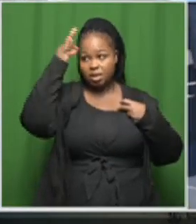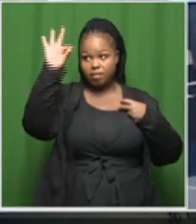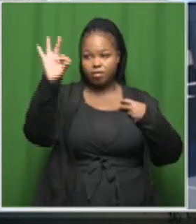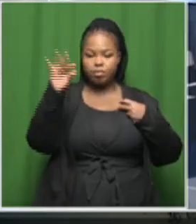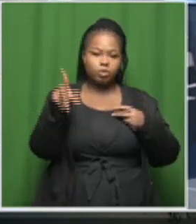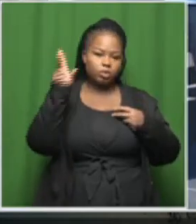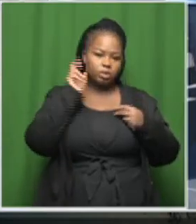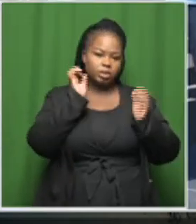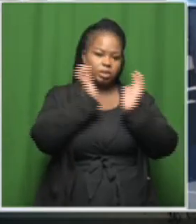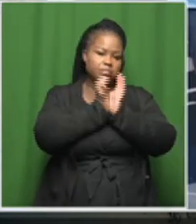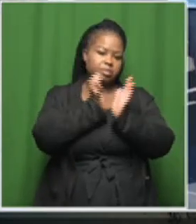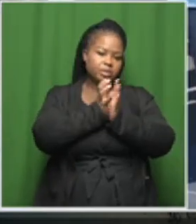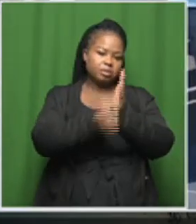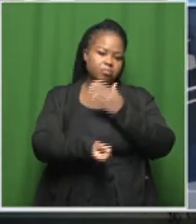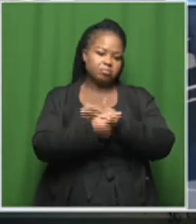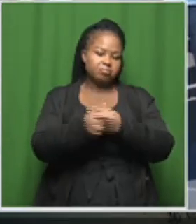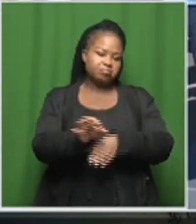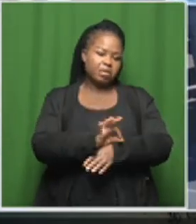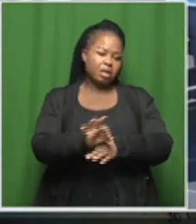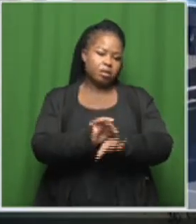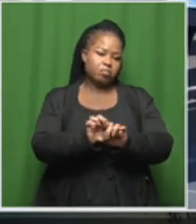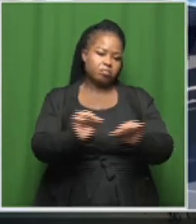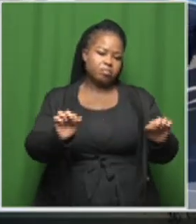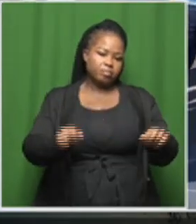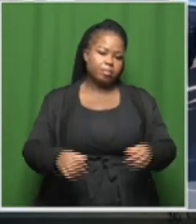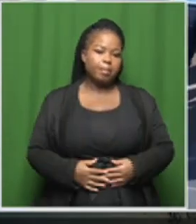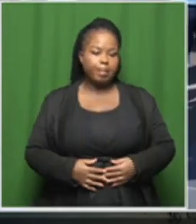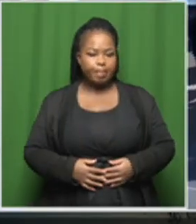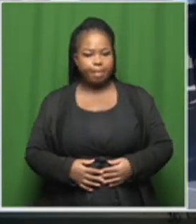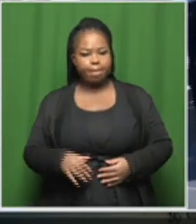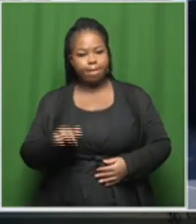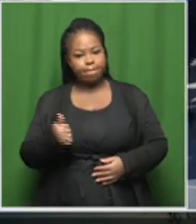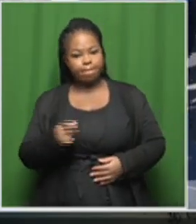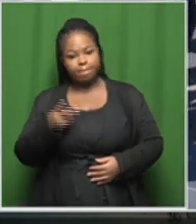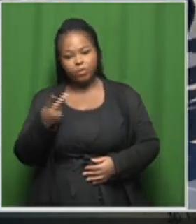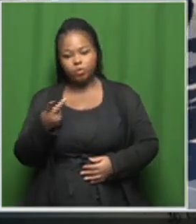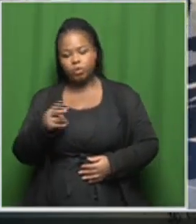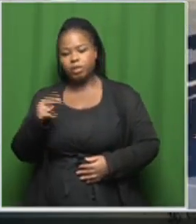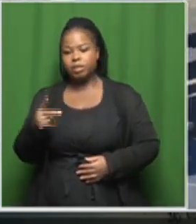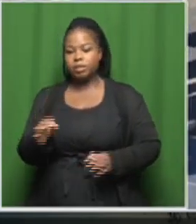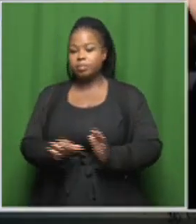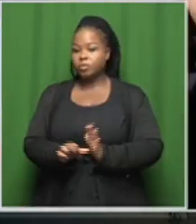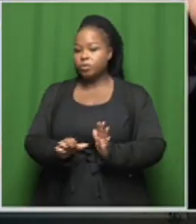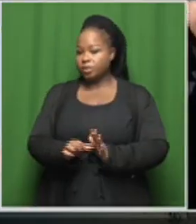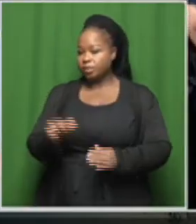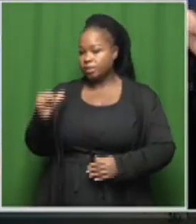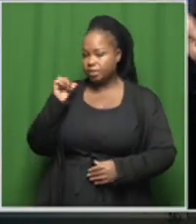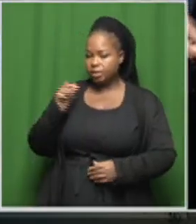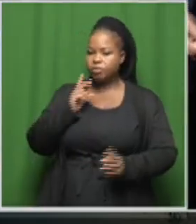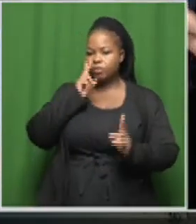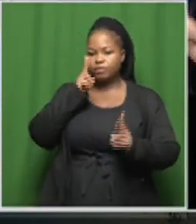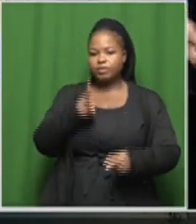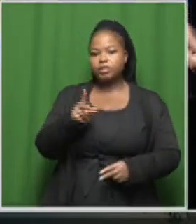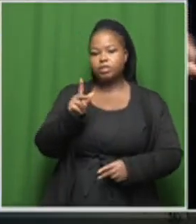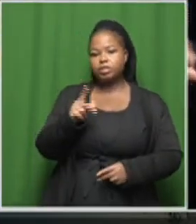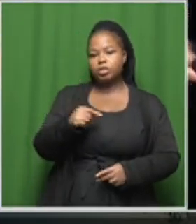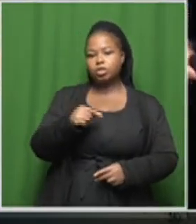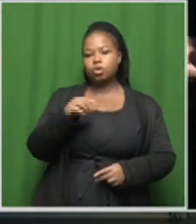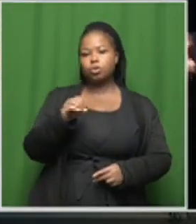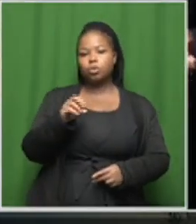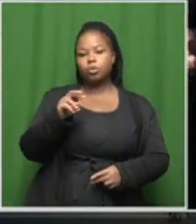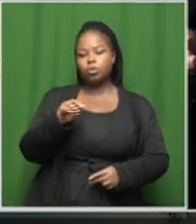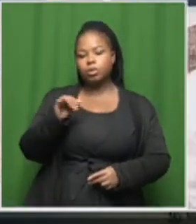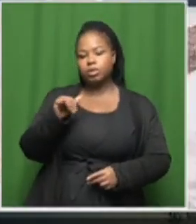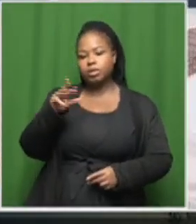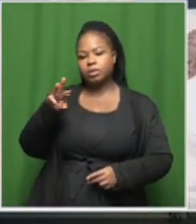on their meetings to see what they were planning. What's most importantly, I think, out of yesterday when we visited the Gqeberha house, the